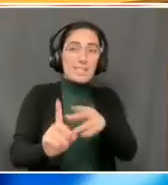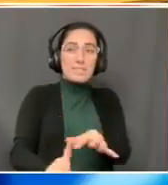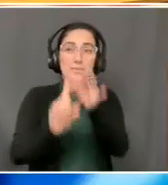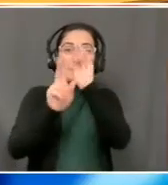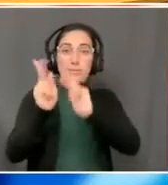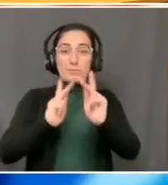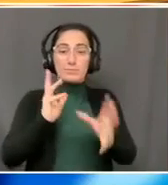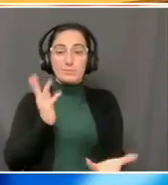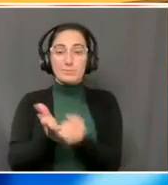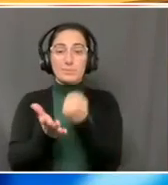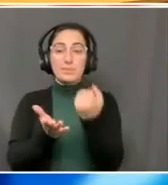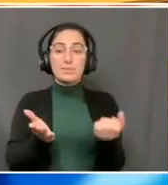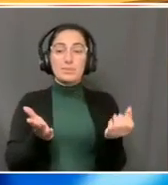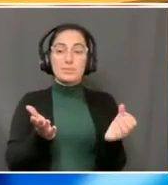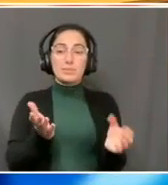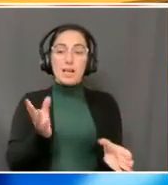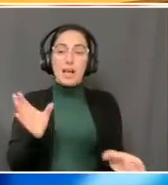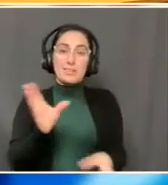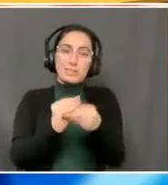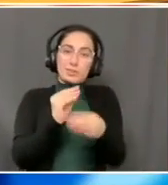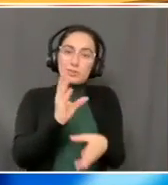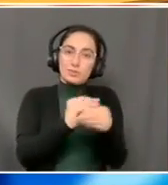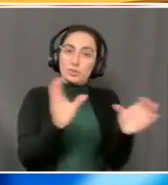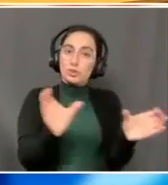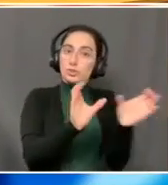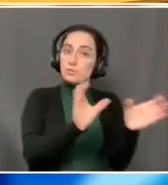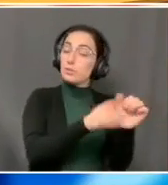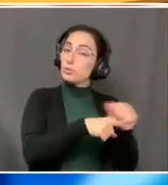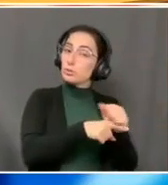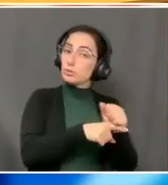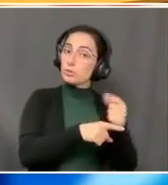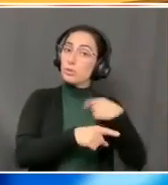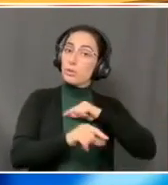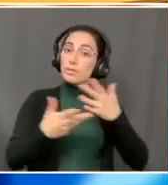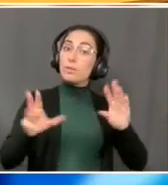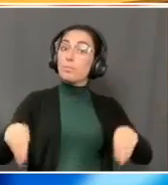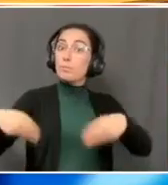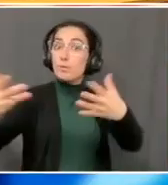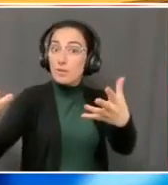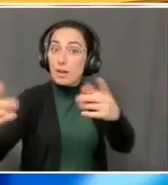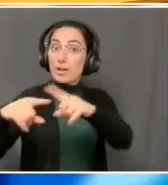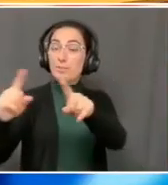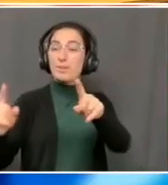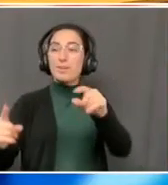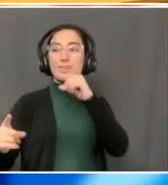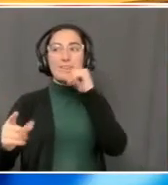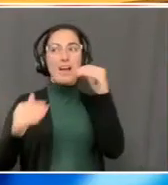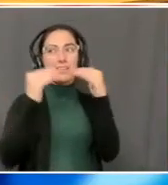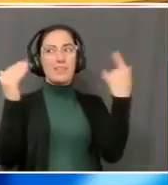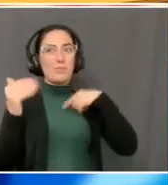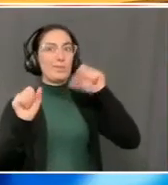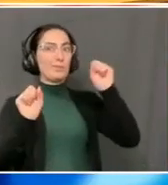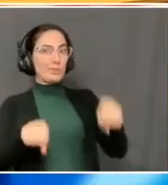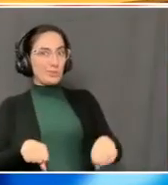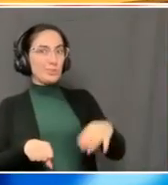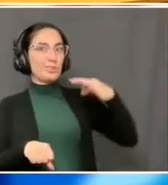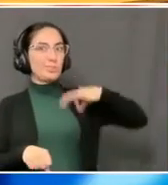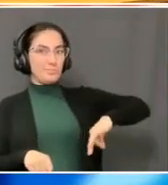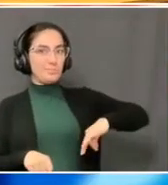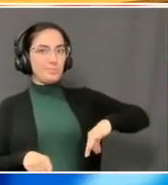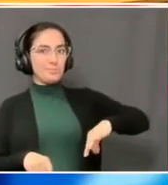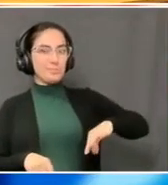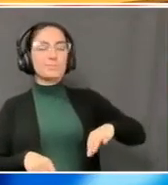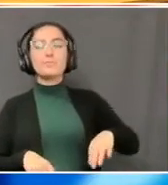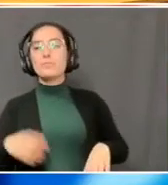additional certification and training. So we do provide that, but it's not to the degree that I think we could potentially provide. Because and I'll